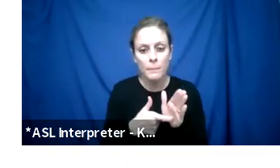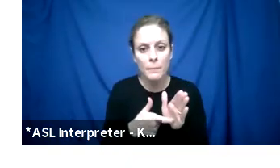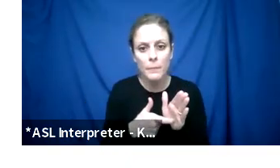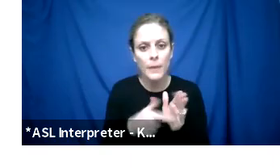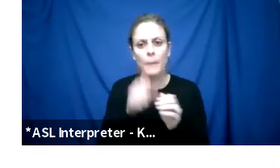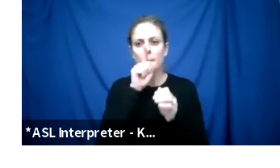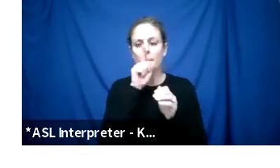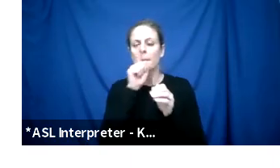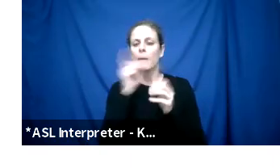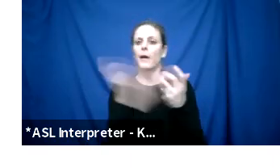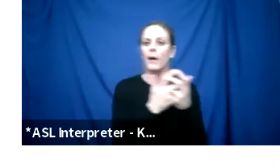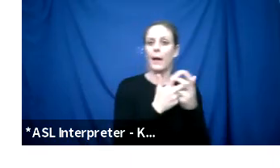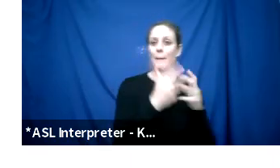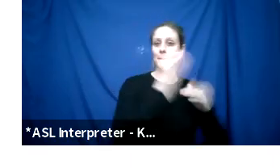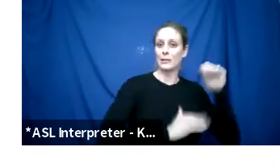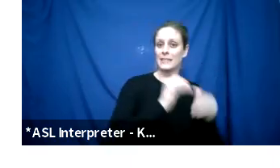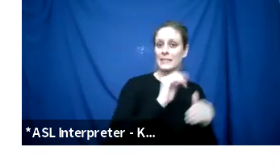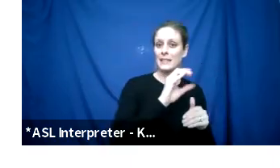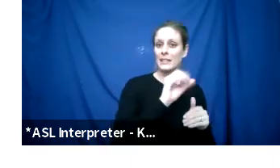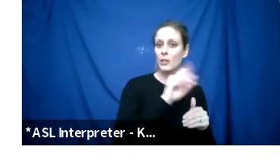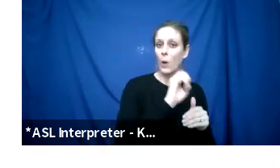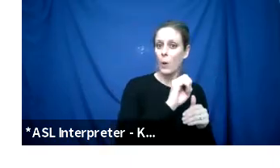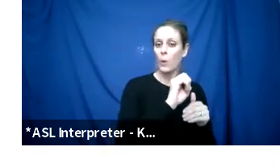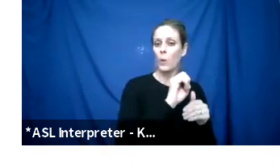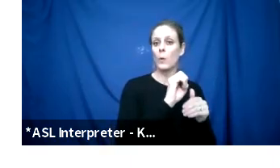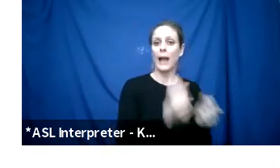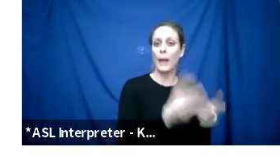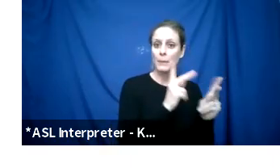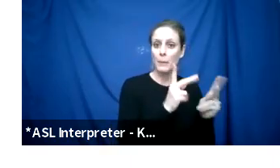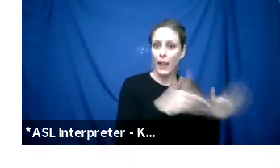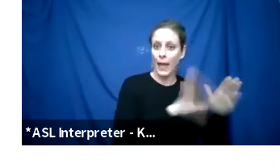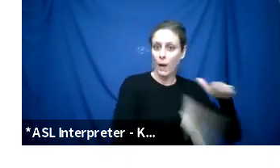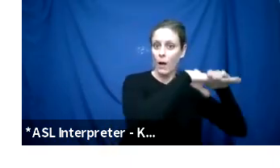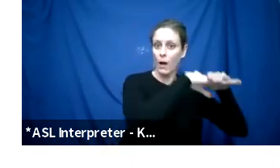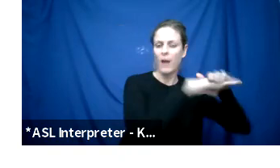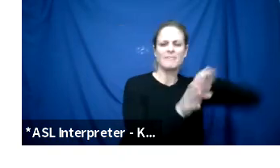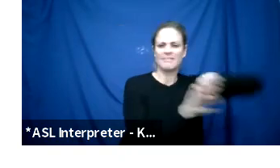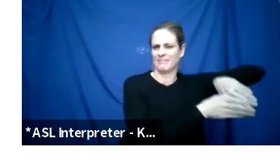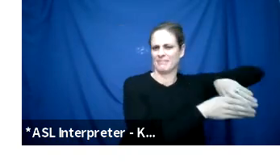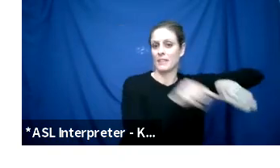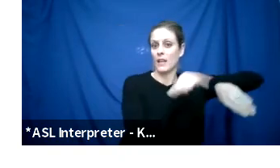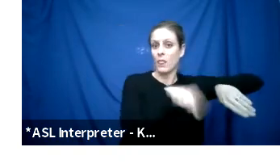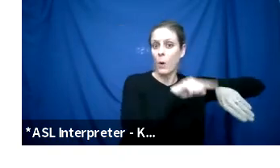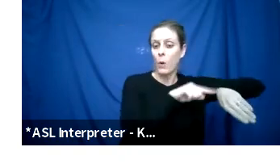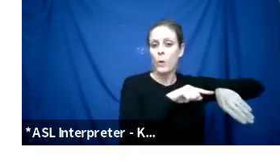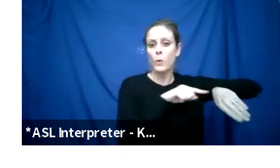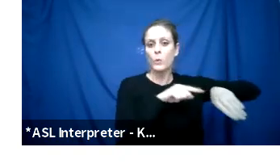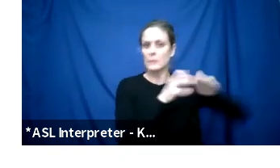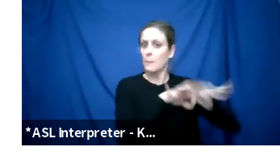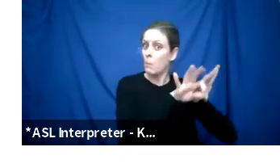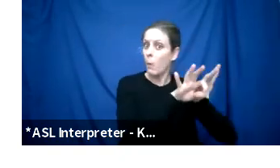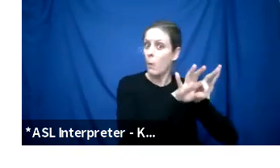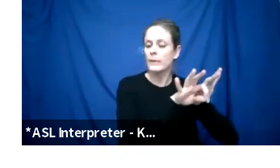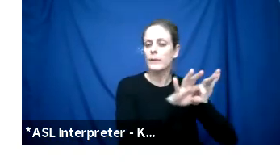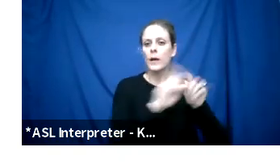Code occupancy classifications. Now, those classifications really are likely to be important when